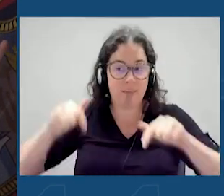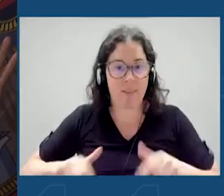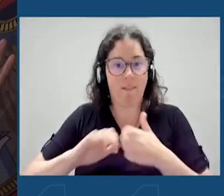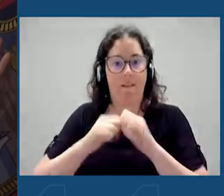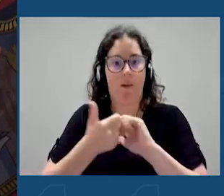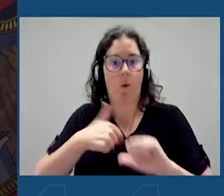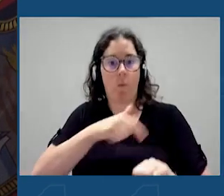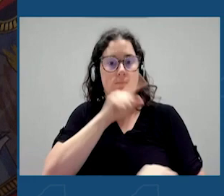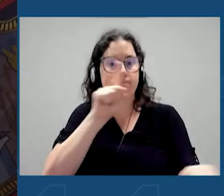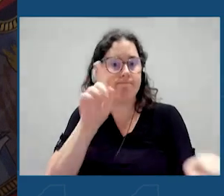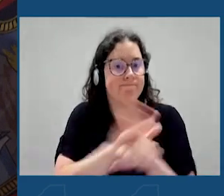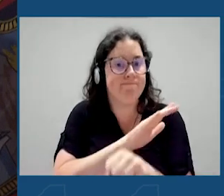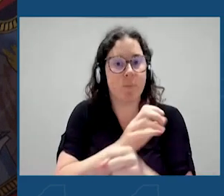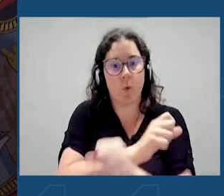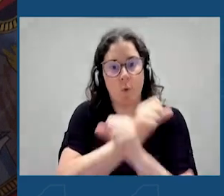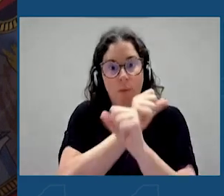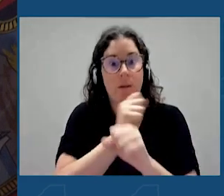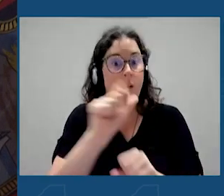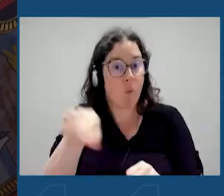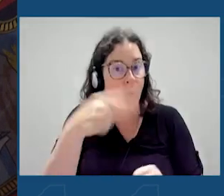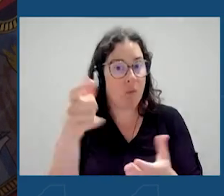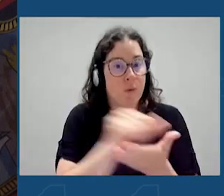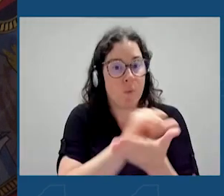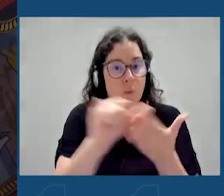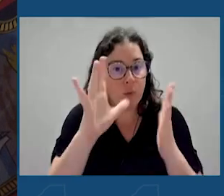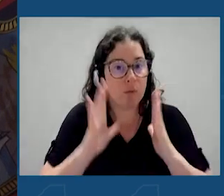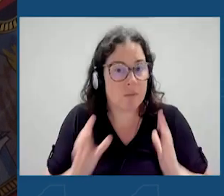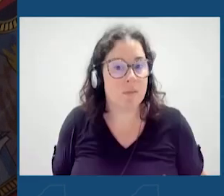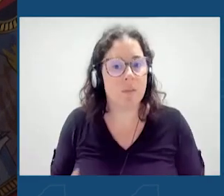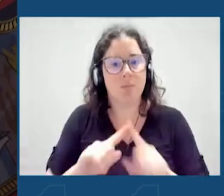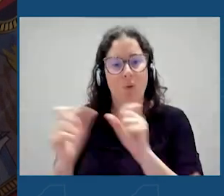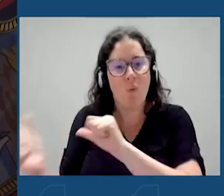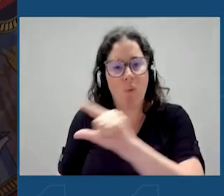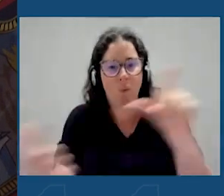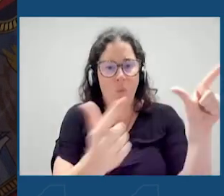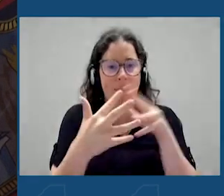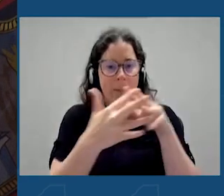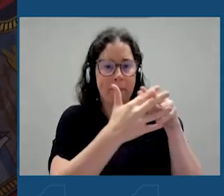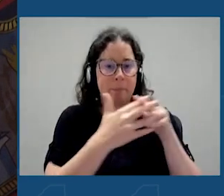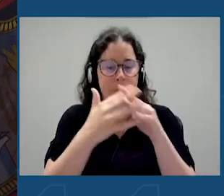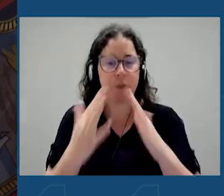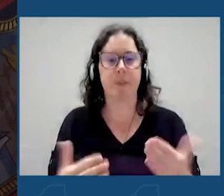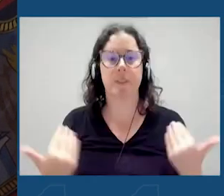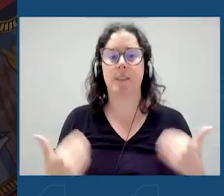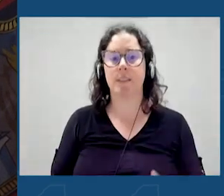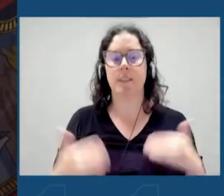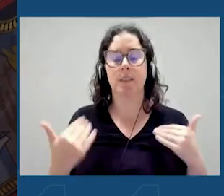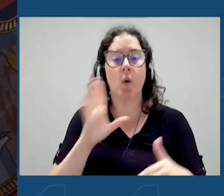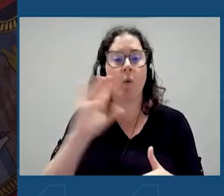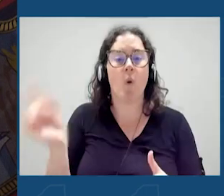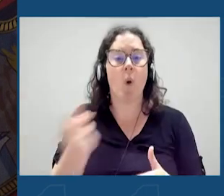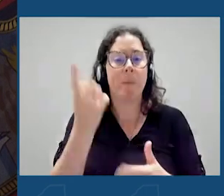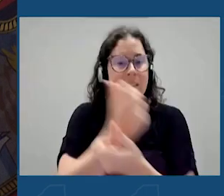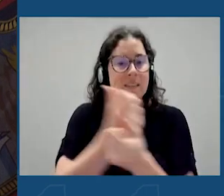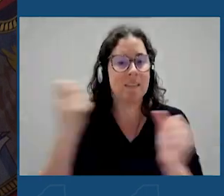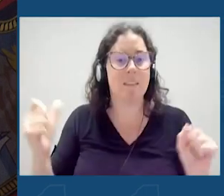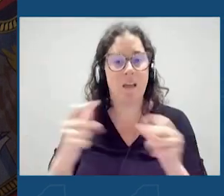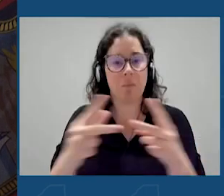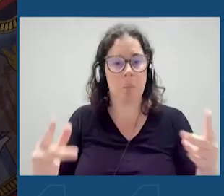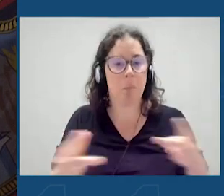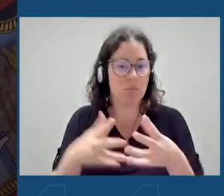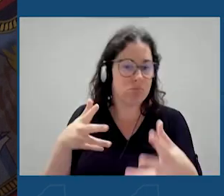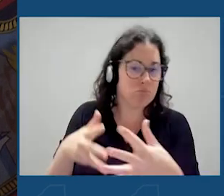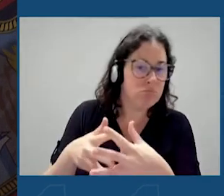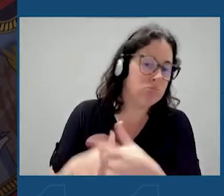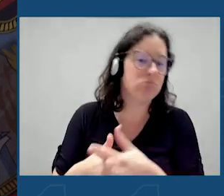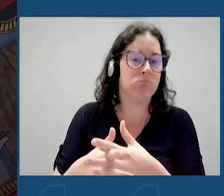protect the rights of not just New Yorkers, but all Americans. It'll always be a safe harbor, always be that place